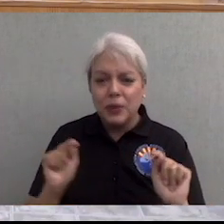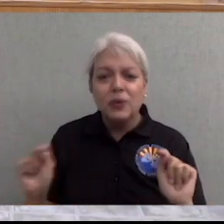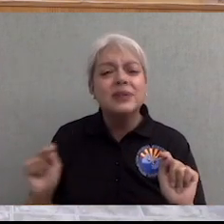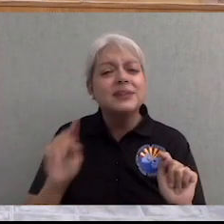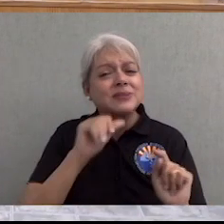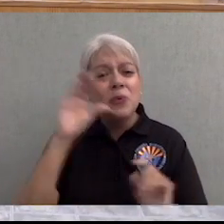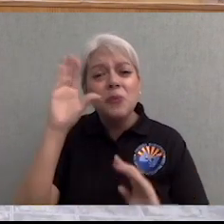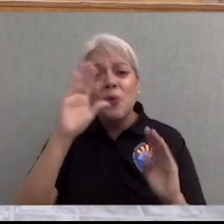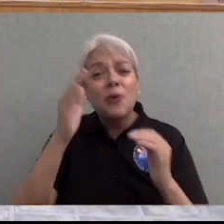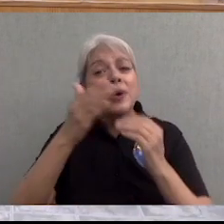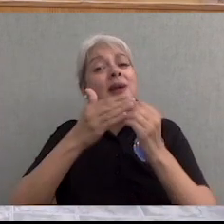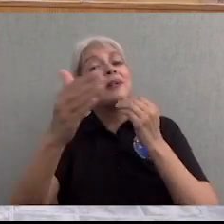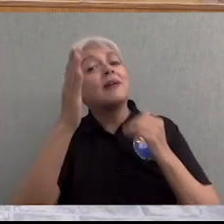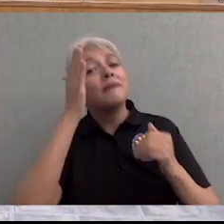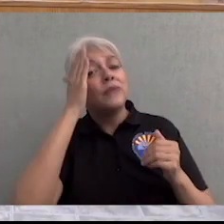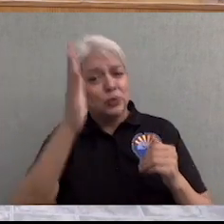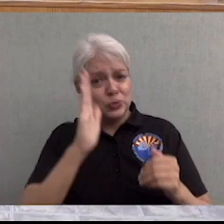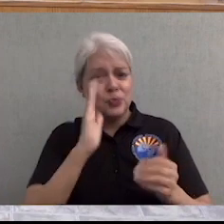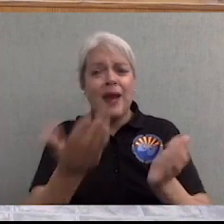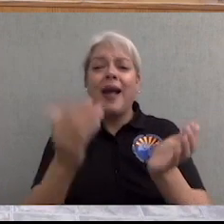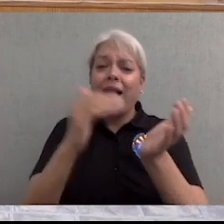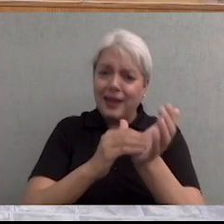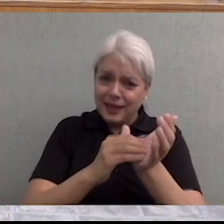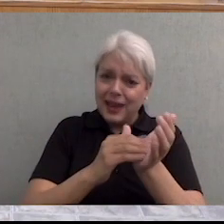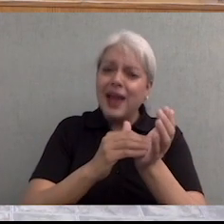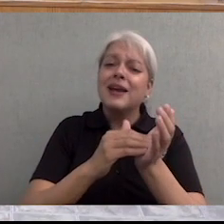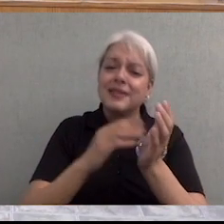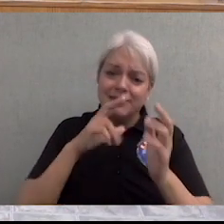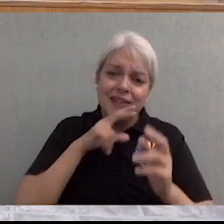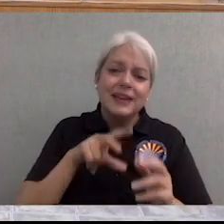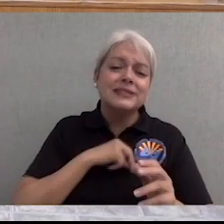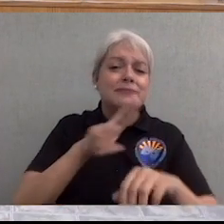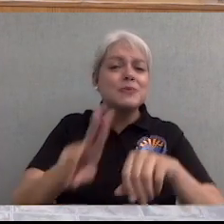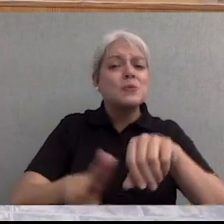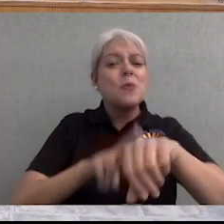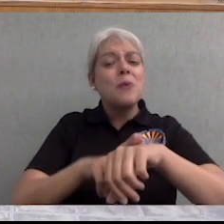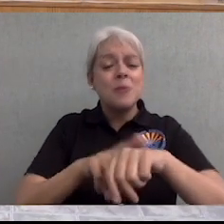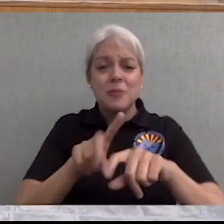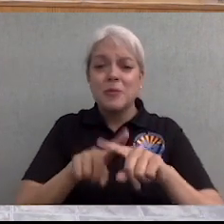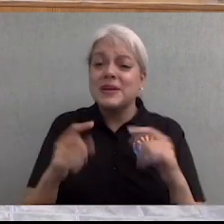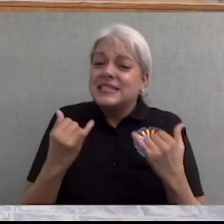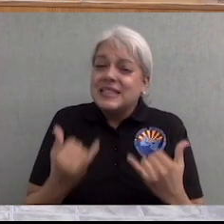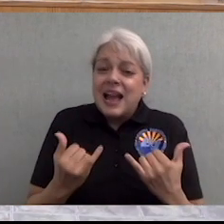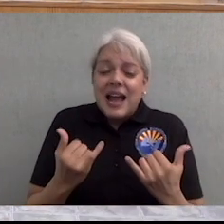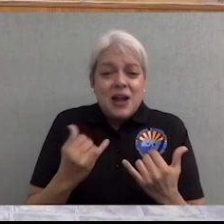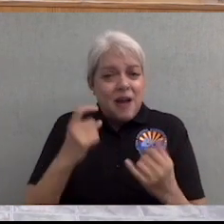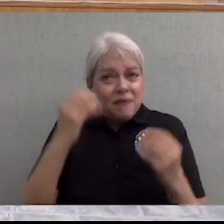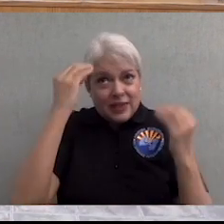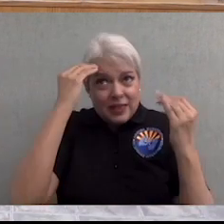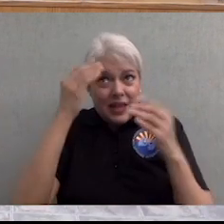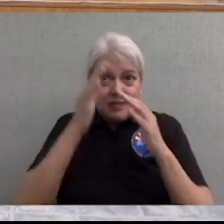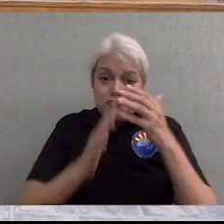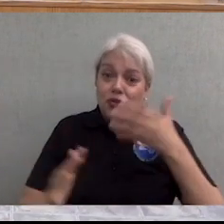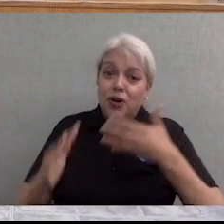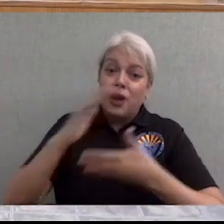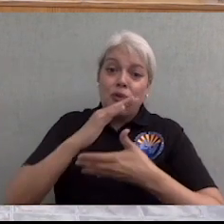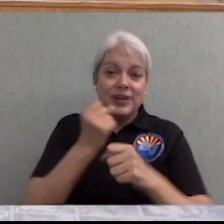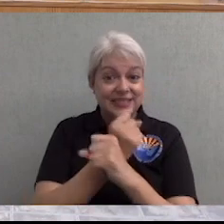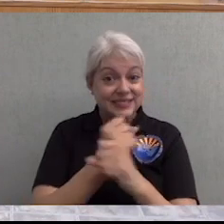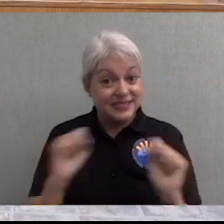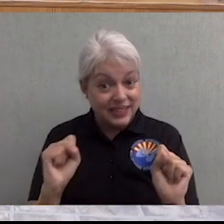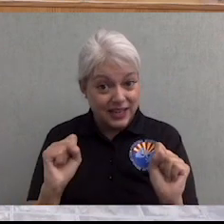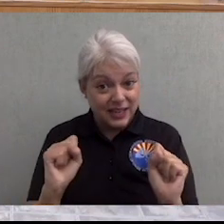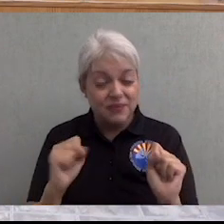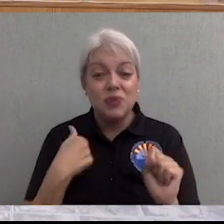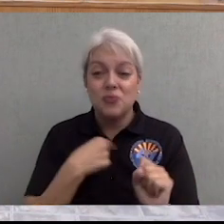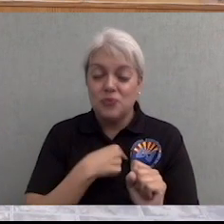keep everybody as safe as possible. So we just have to try to work with what we have and try to keep everybody